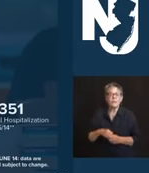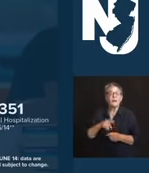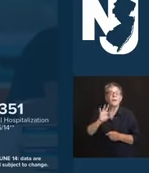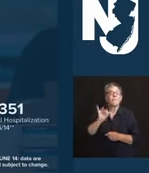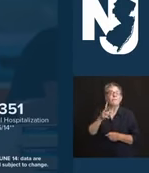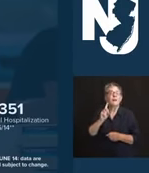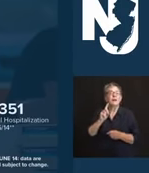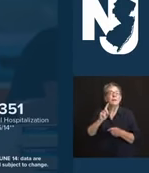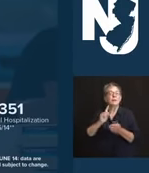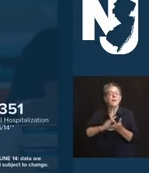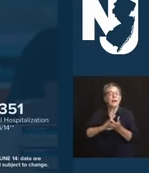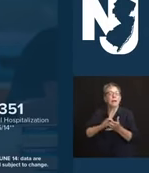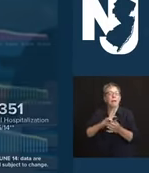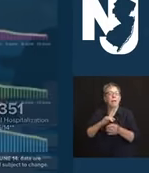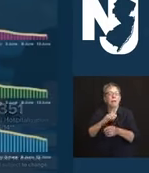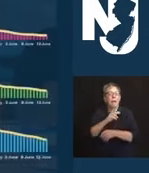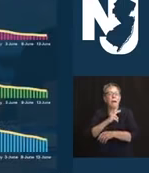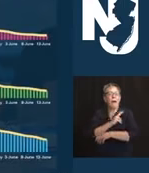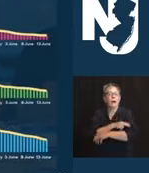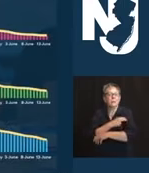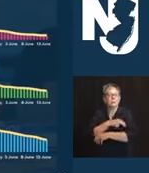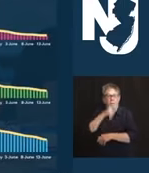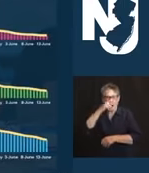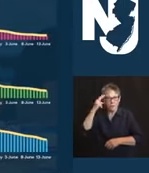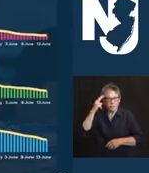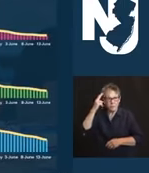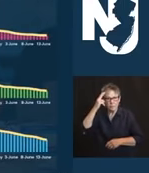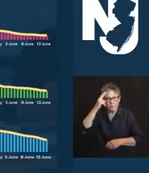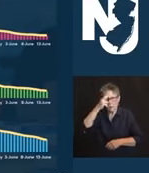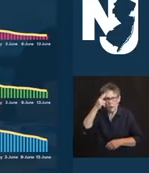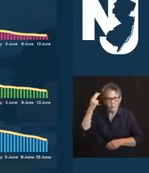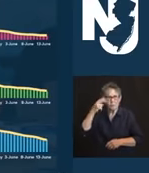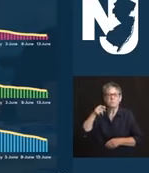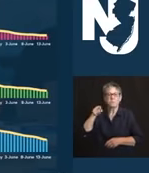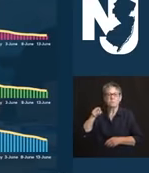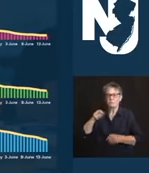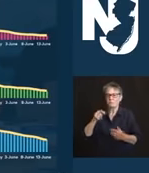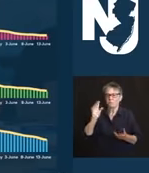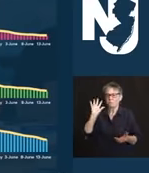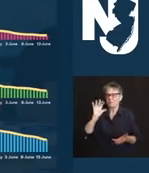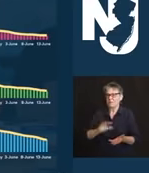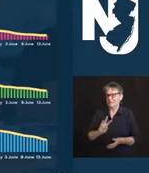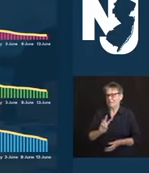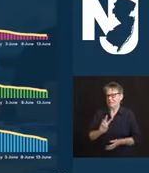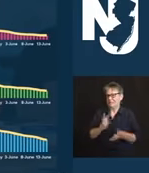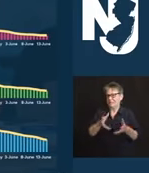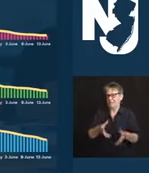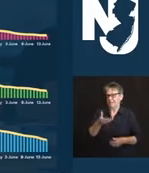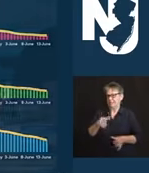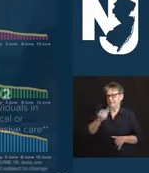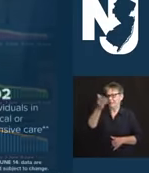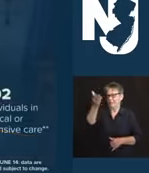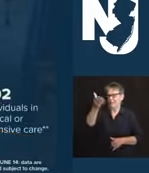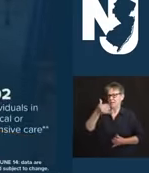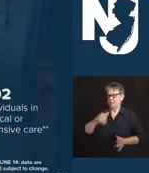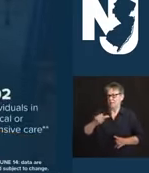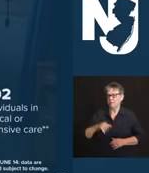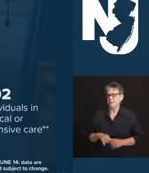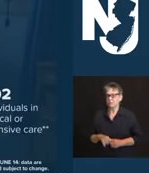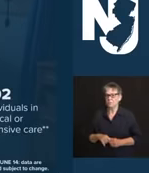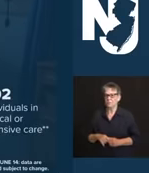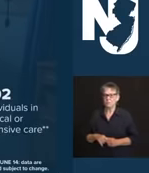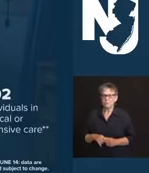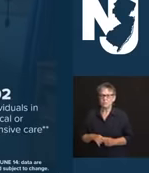only 6. This is the breakdown of total hospitalizations across our regions. The number of patients reported in